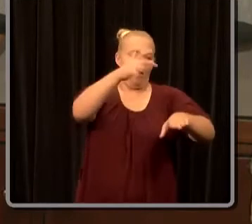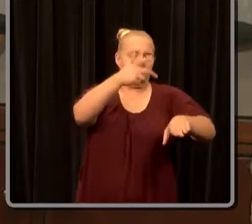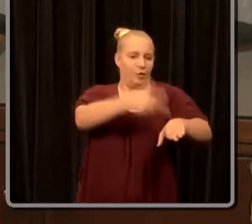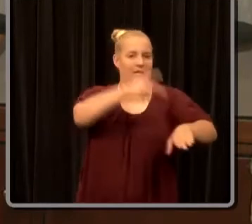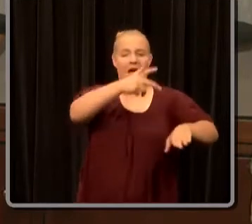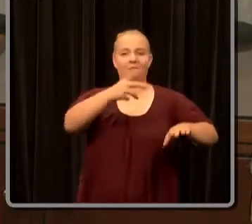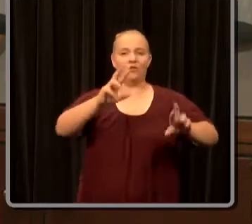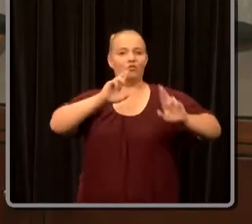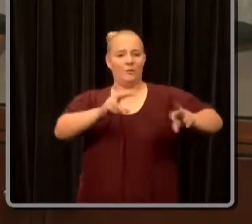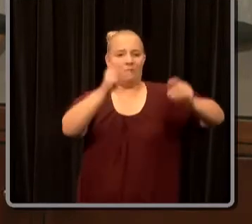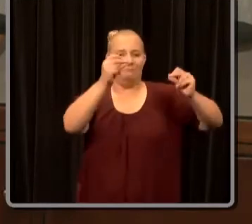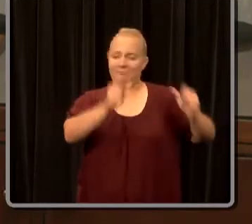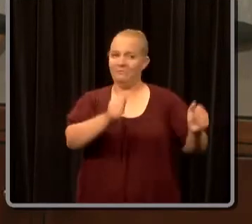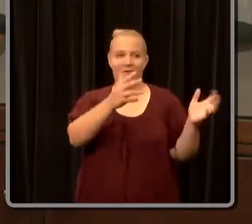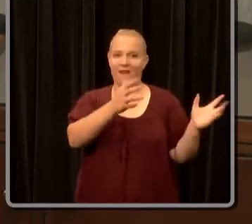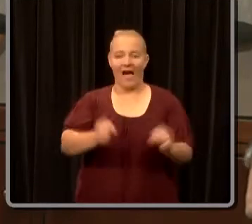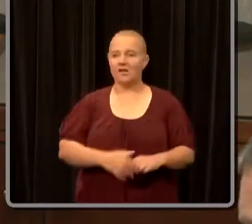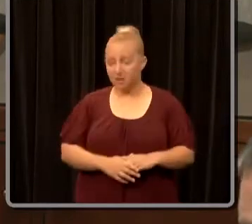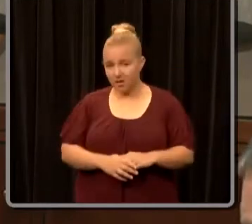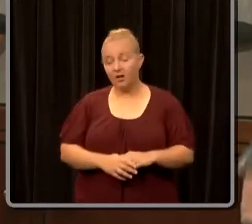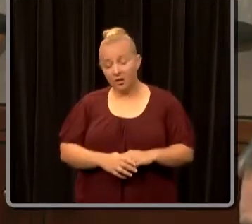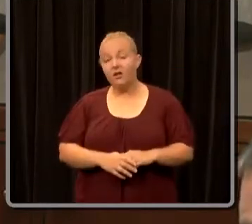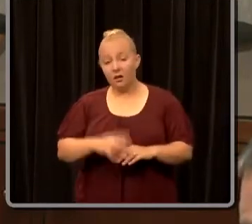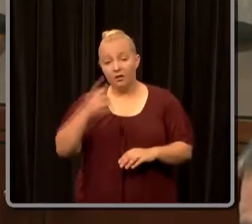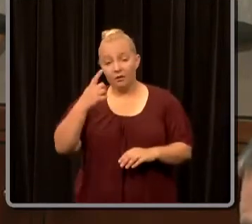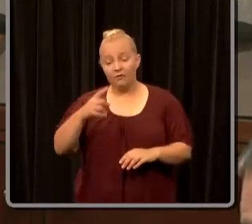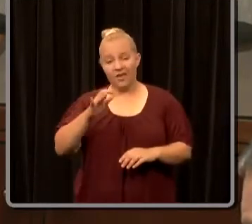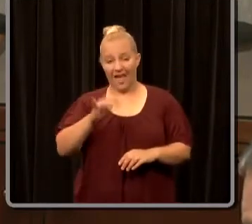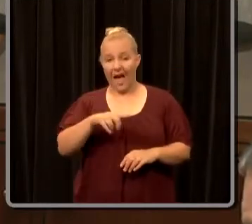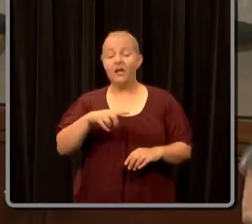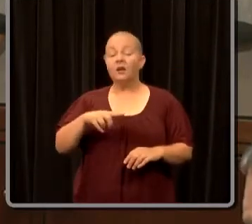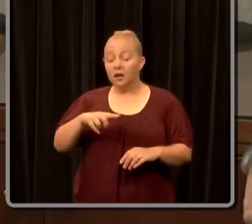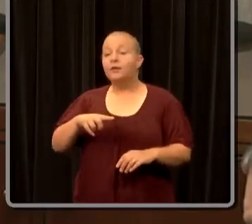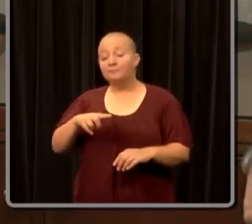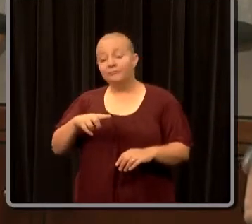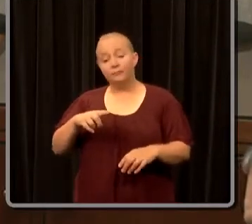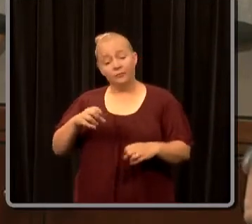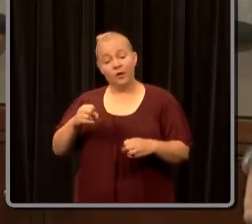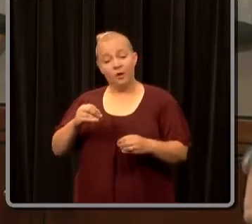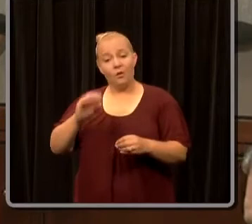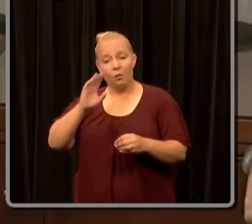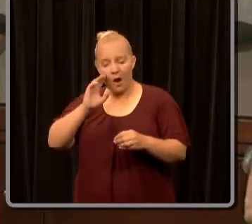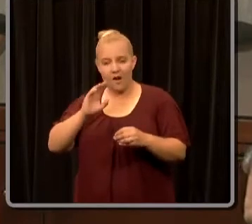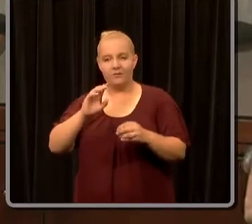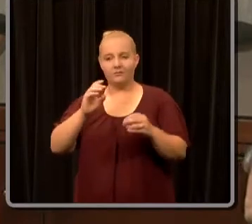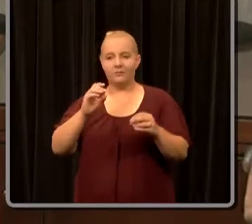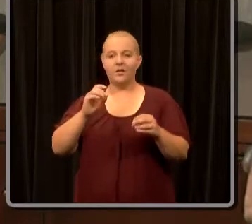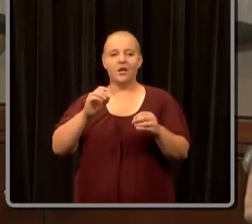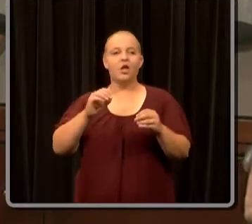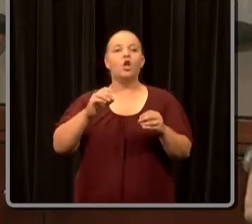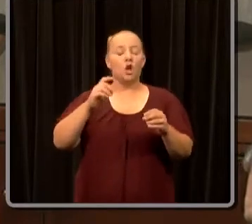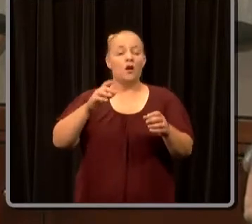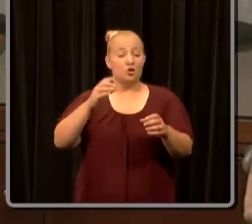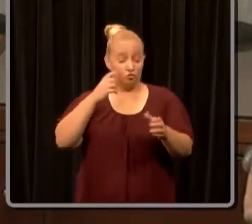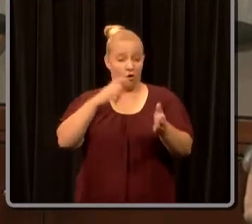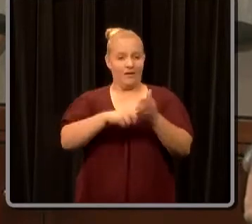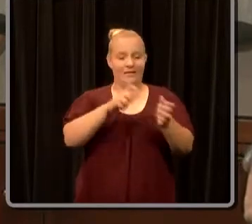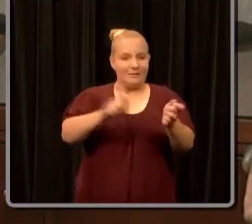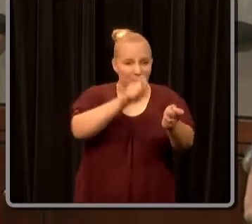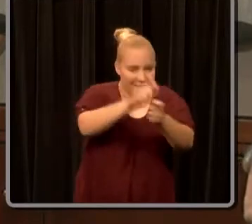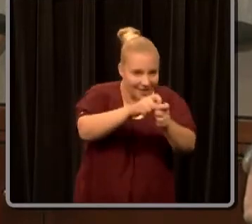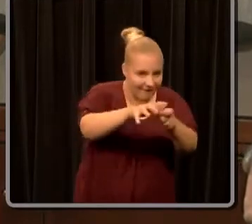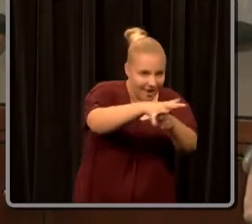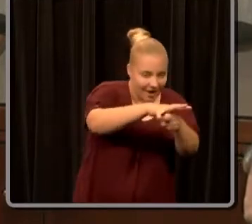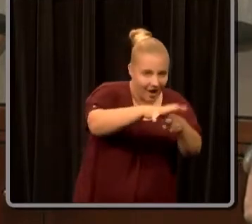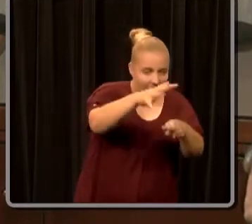one of the many first responders there on that staff. So it definitely, it will locate by field, by location. So at